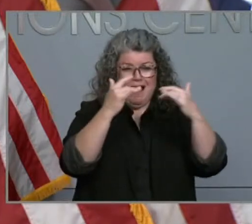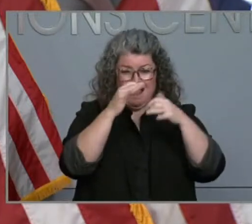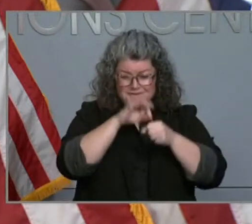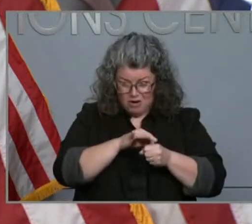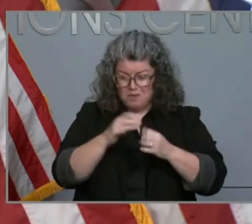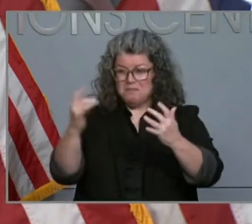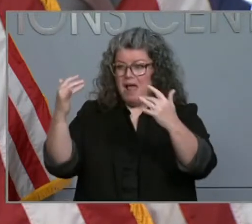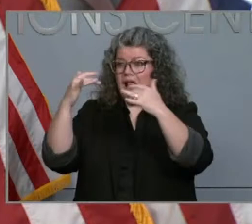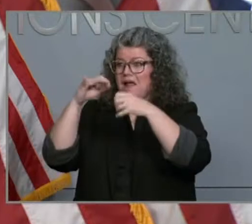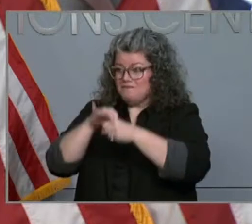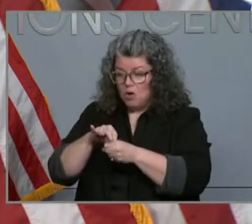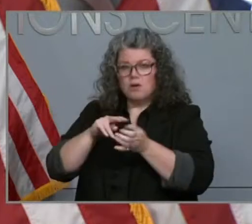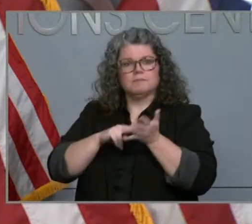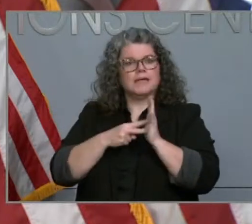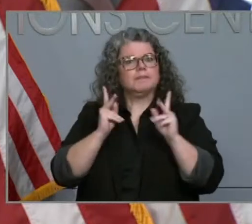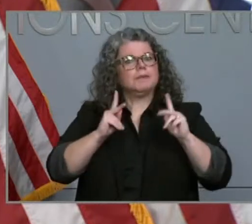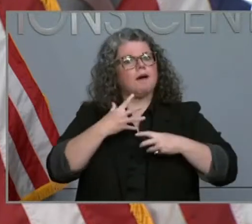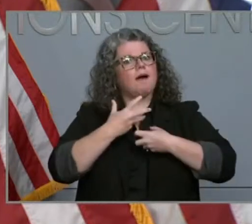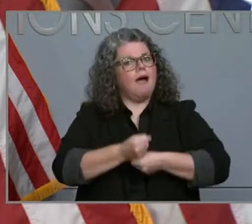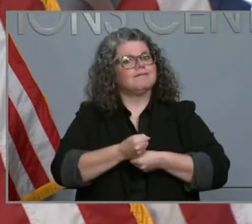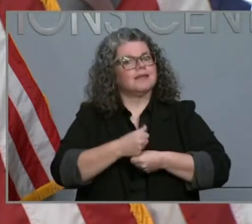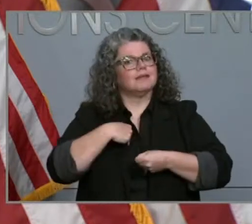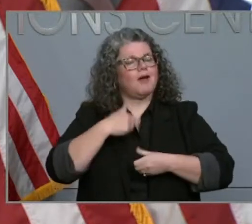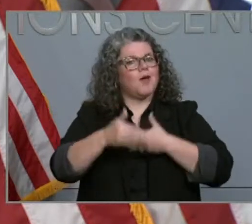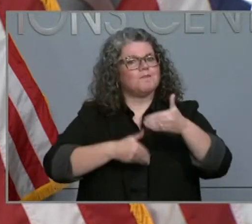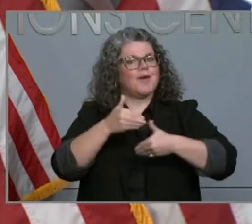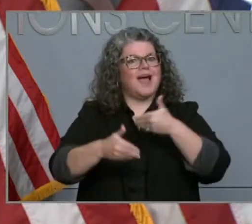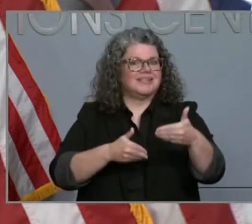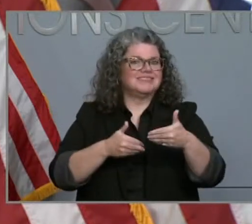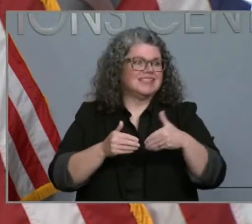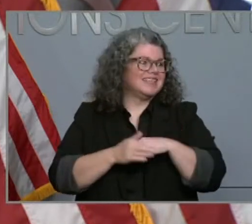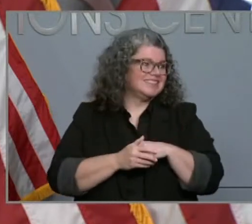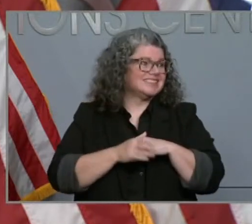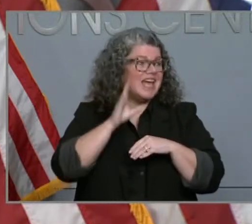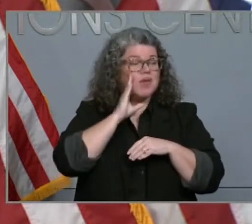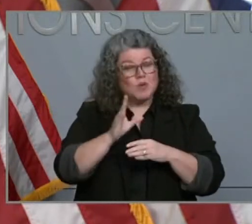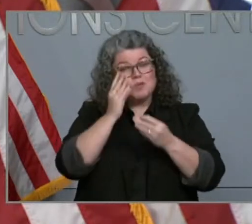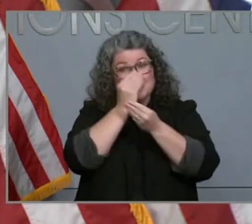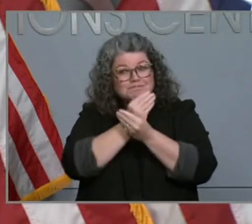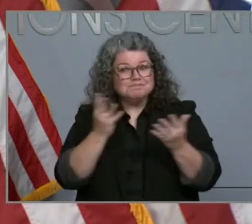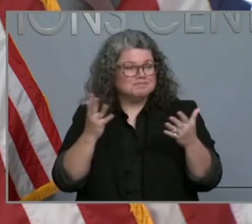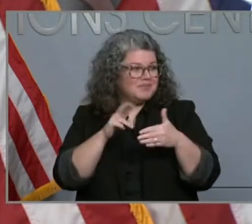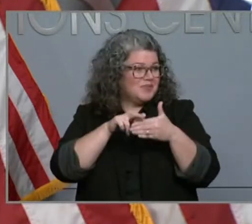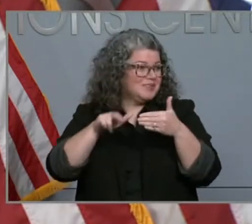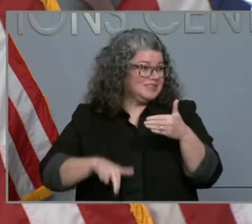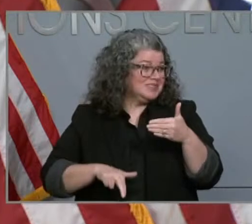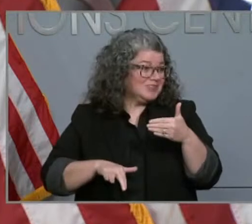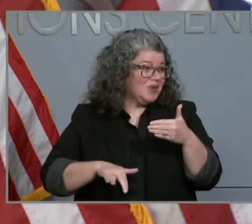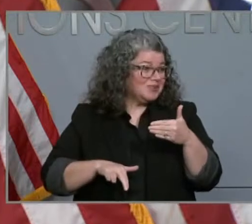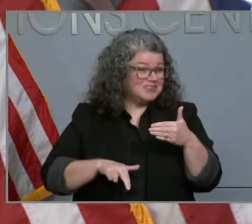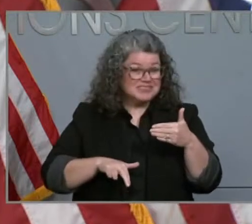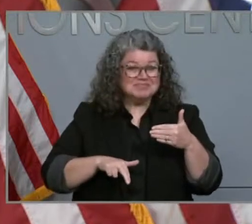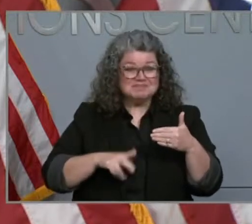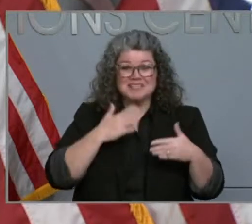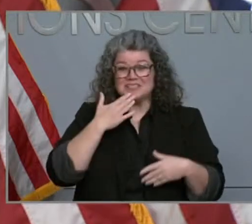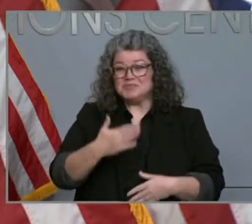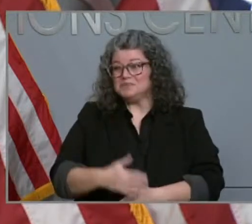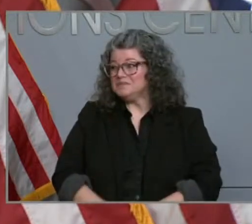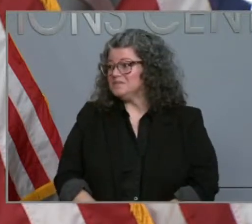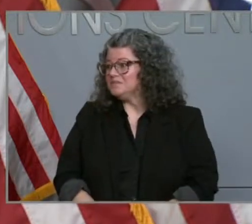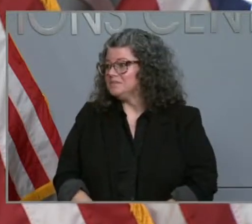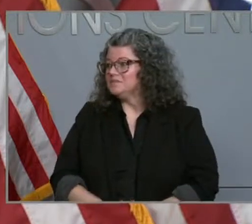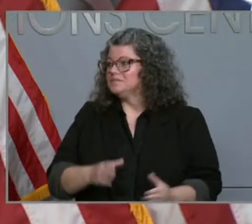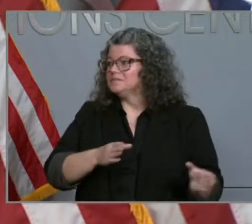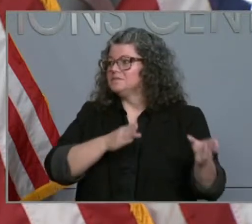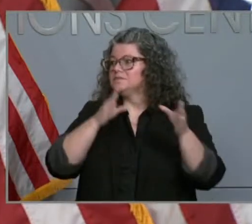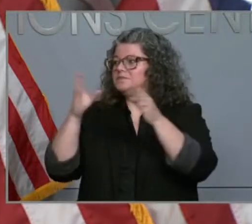election processes. And we'll get there for the results as well, I hope. Thank you. Thank you. Helen